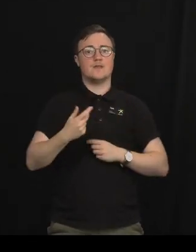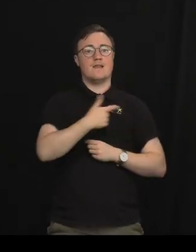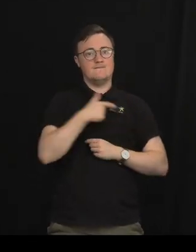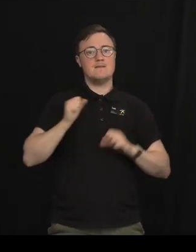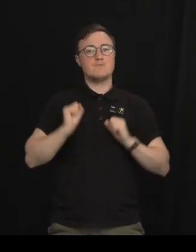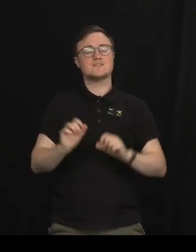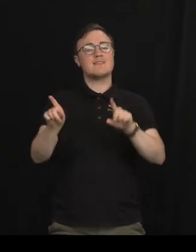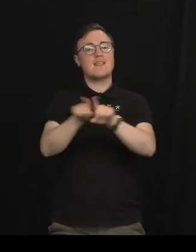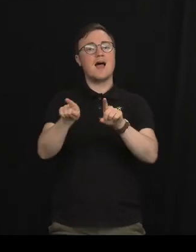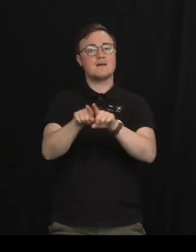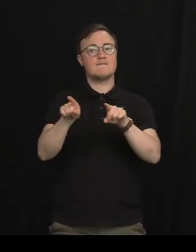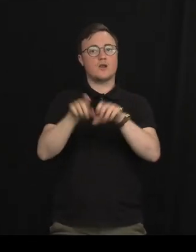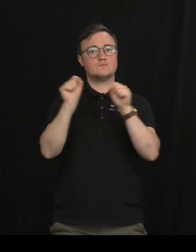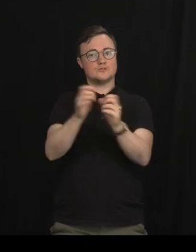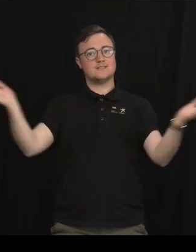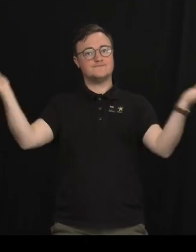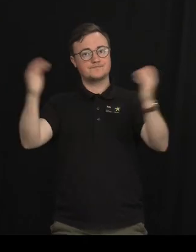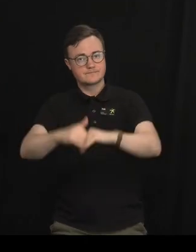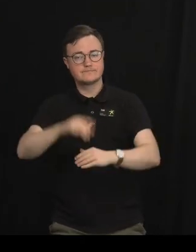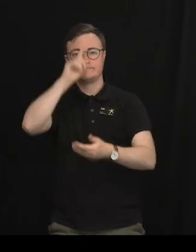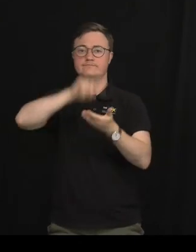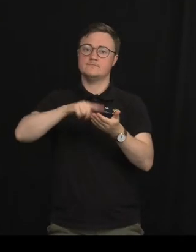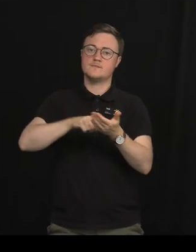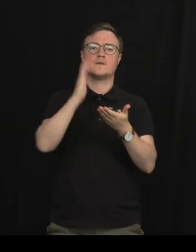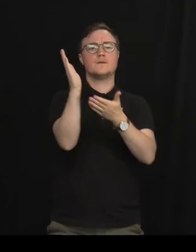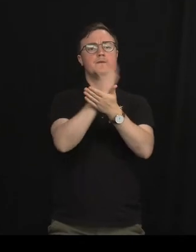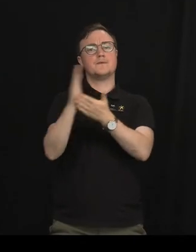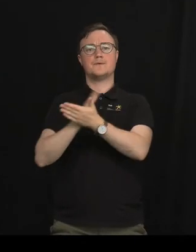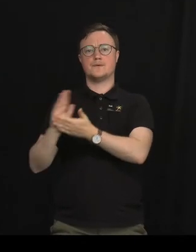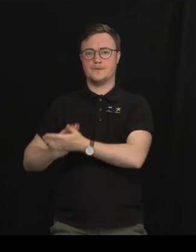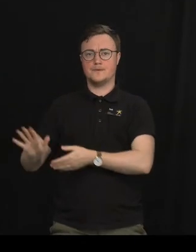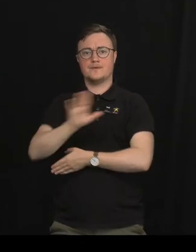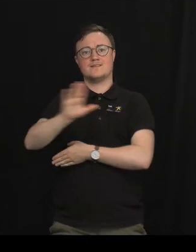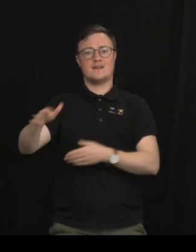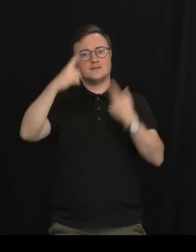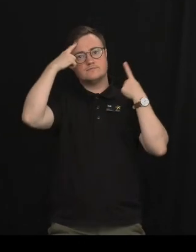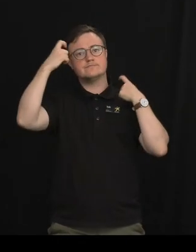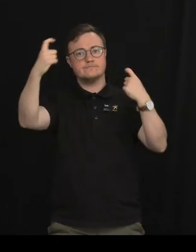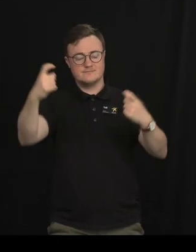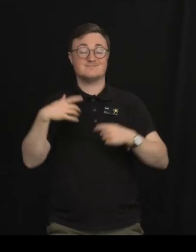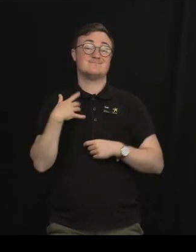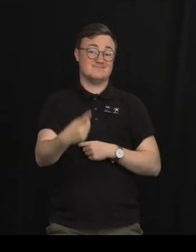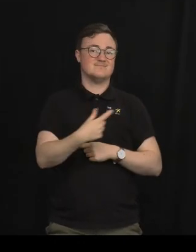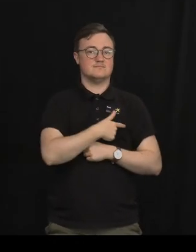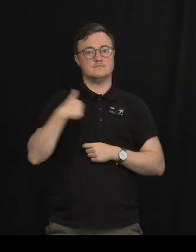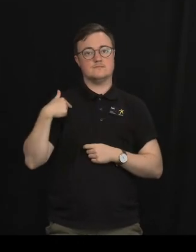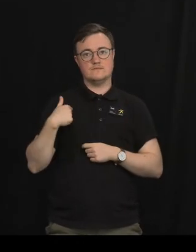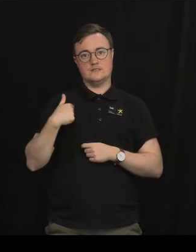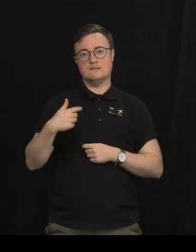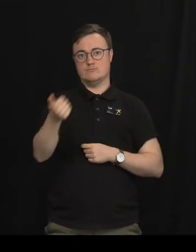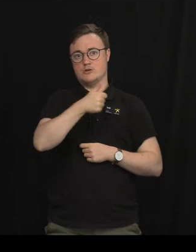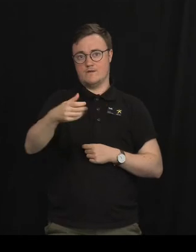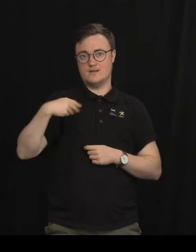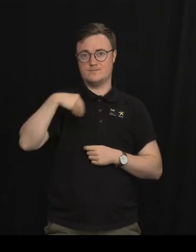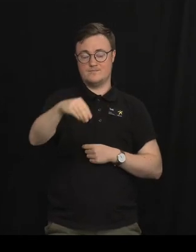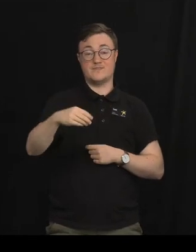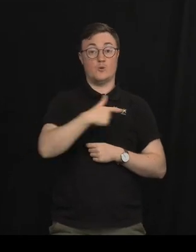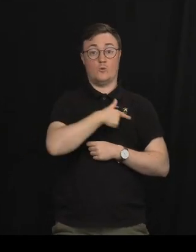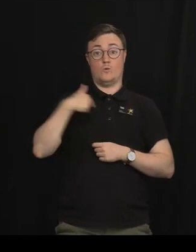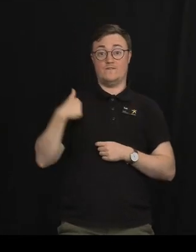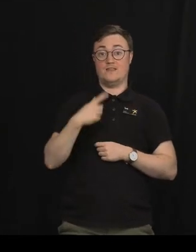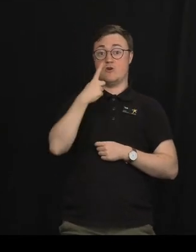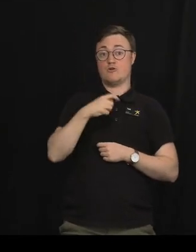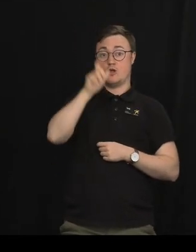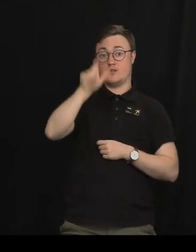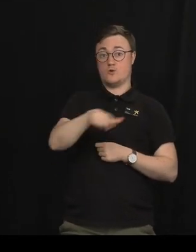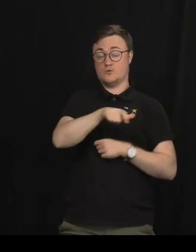that uncertainty. And that is also part of how you treat these kind of things. Red Cross has met 300 million people